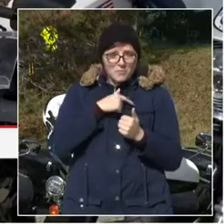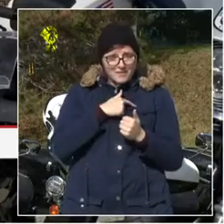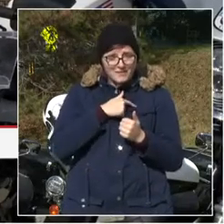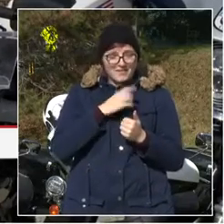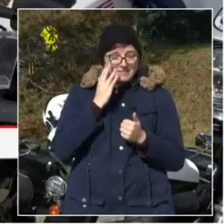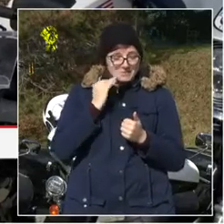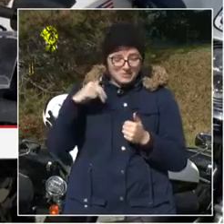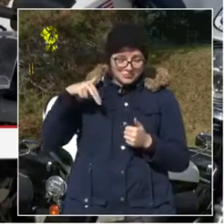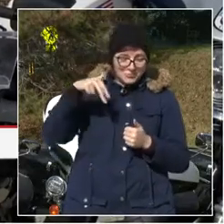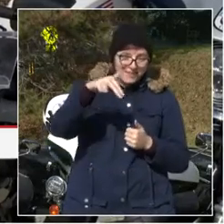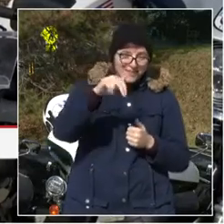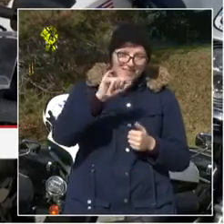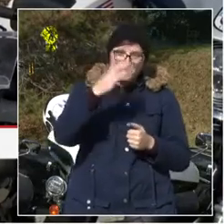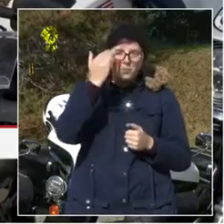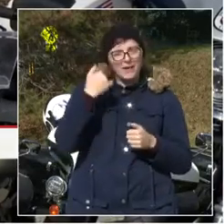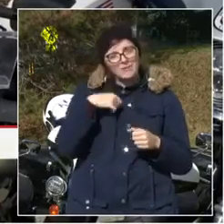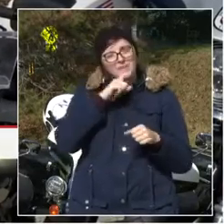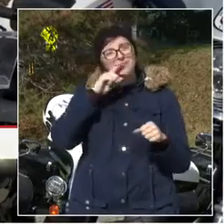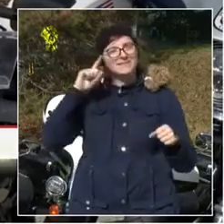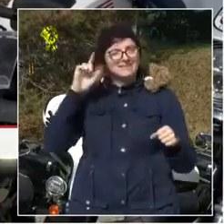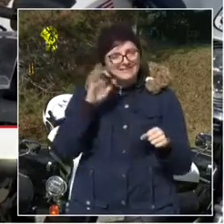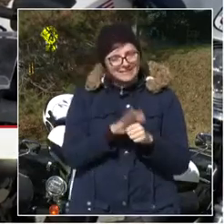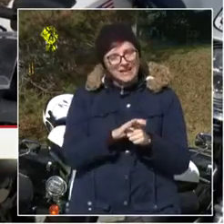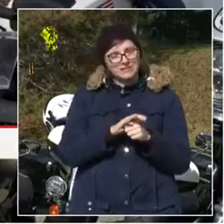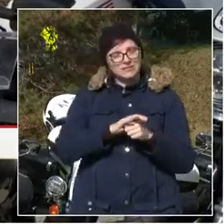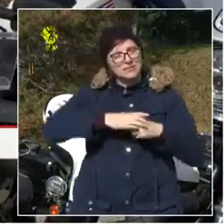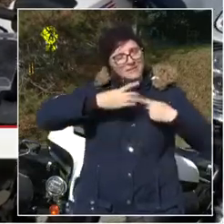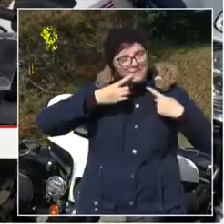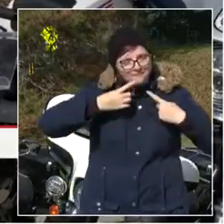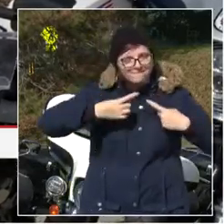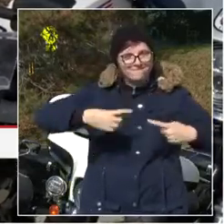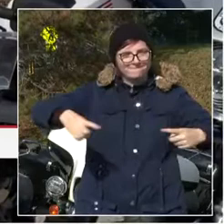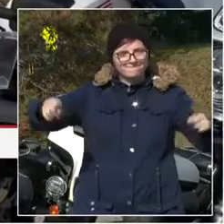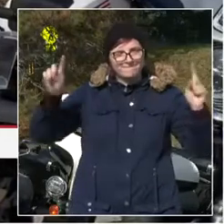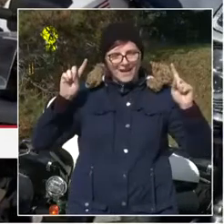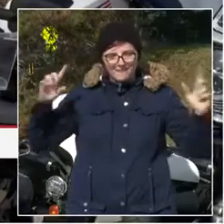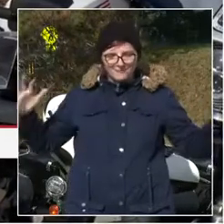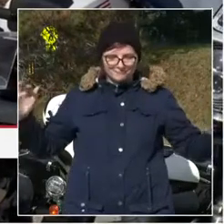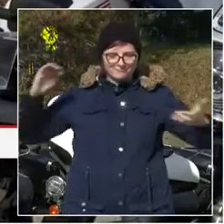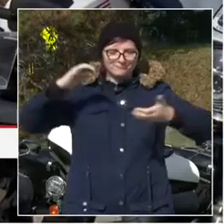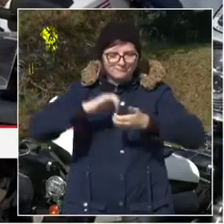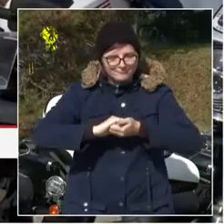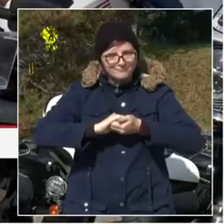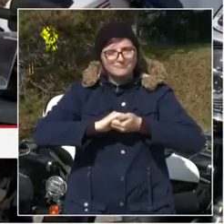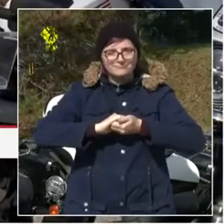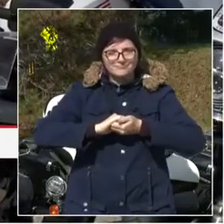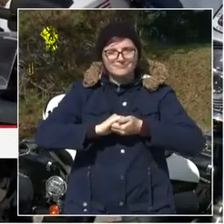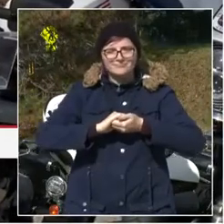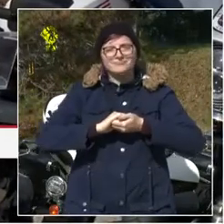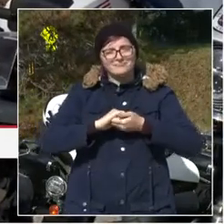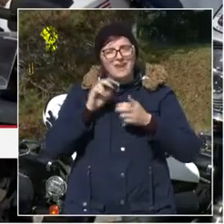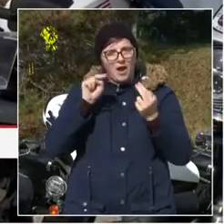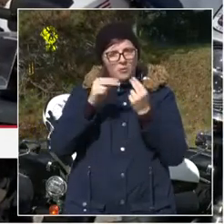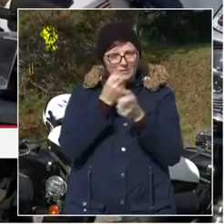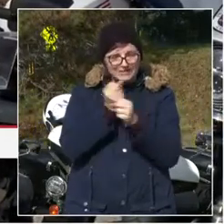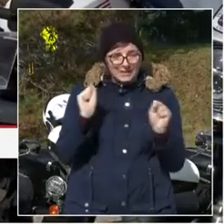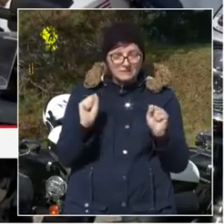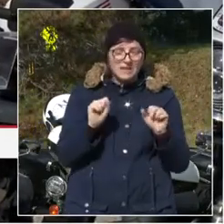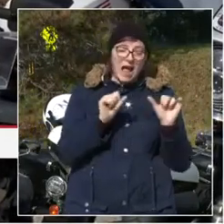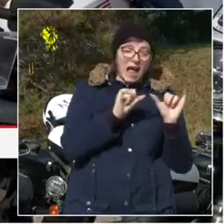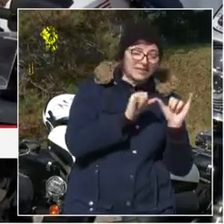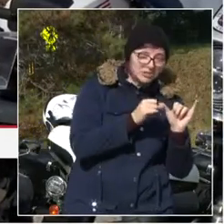which is why we are dedicated to the effective collaboration of the 4 E's of highway safety. That includes